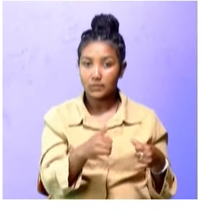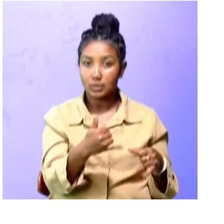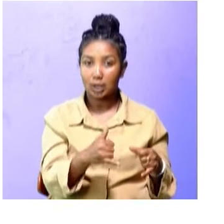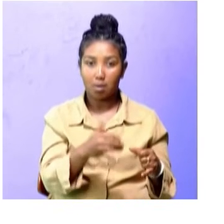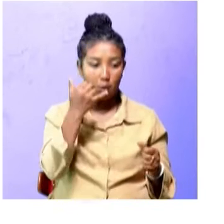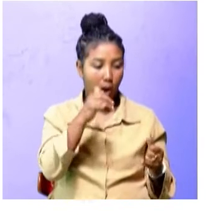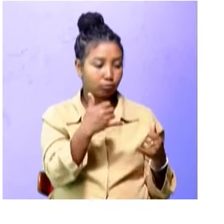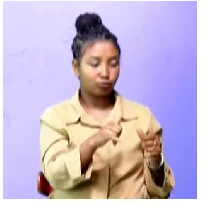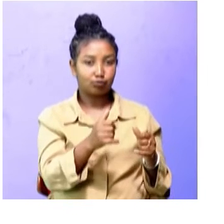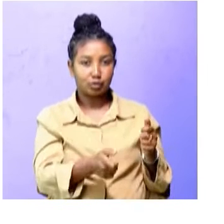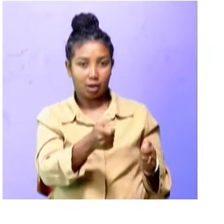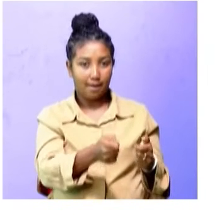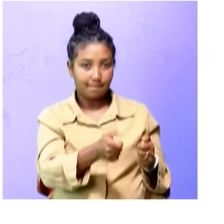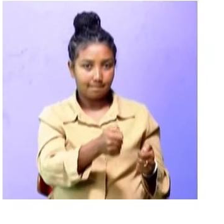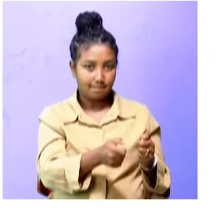yeah,